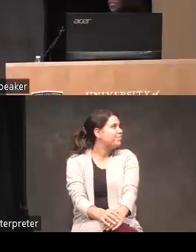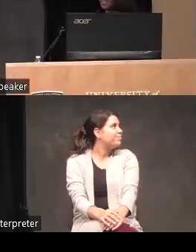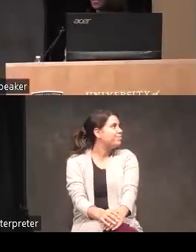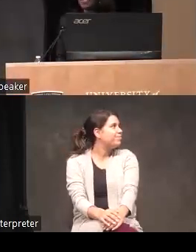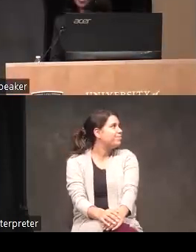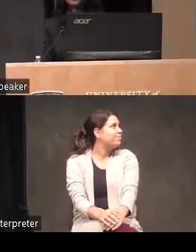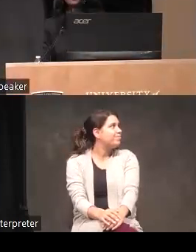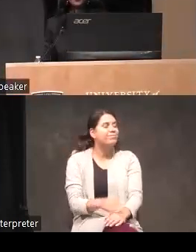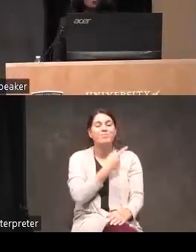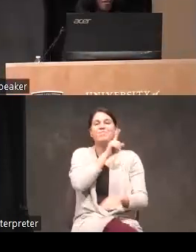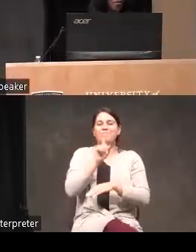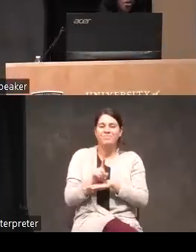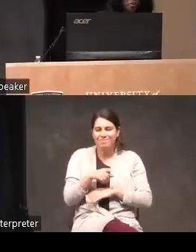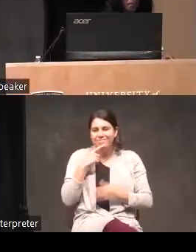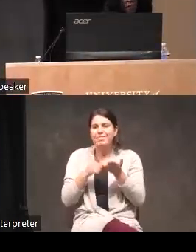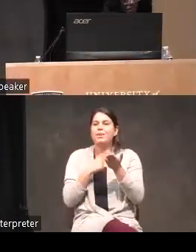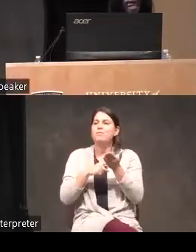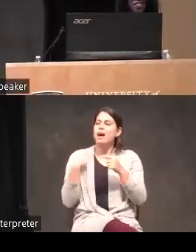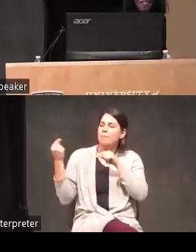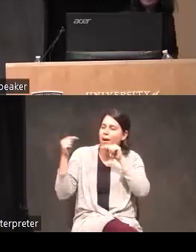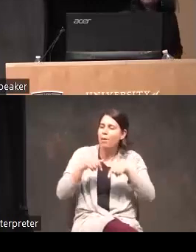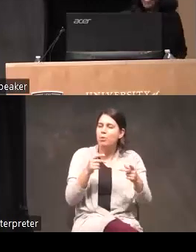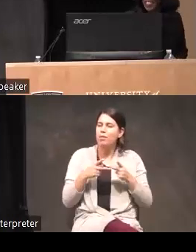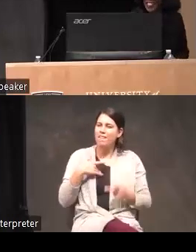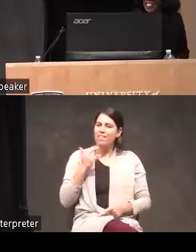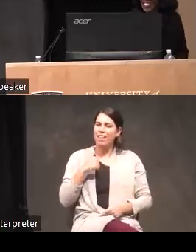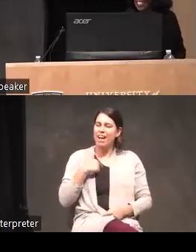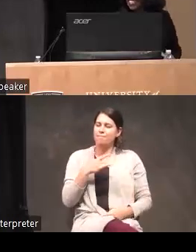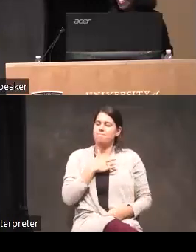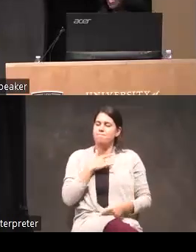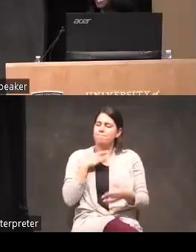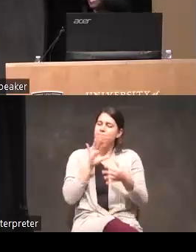Sometimes you come to a place and you know you have found your people. That's how I feel about Telva.